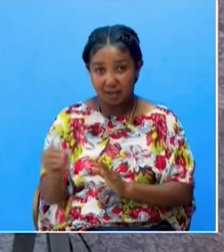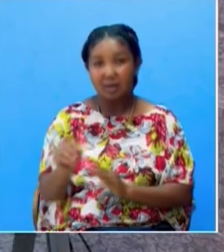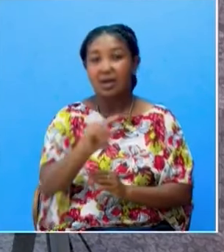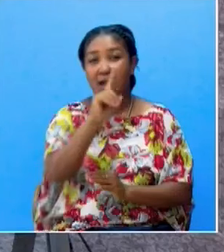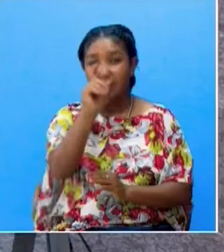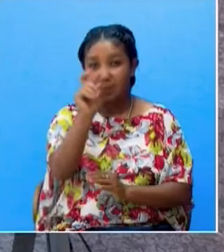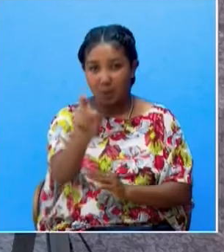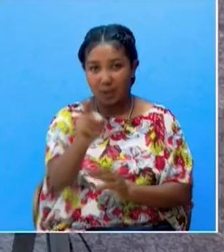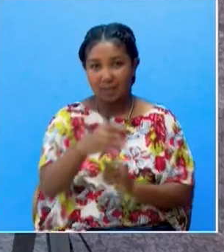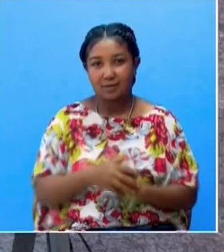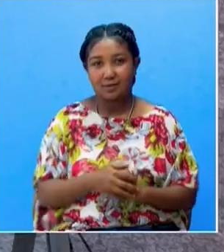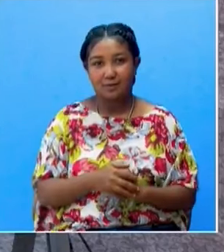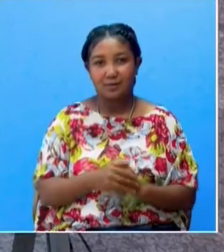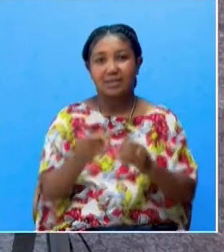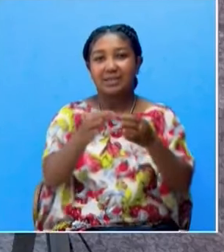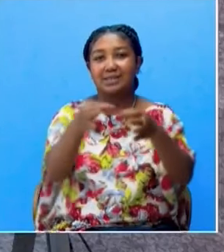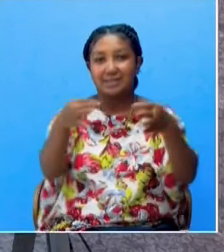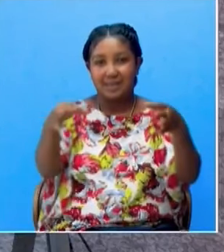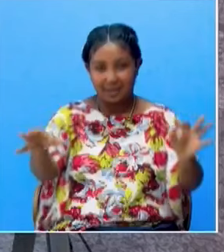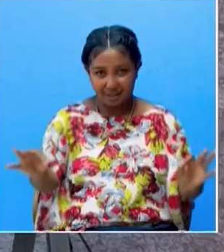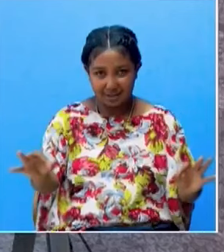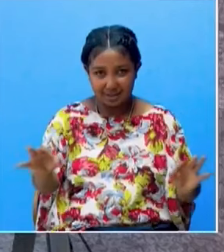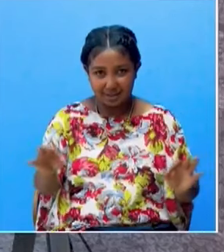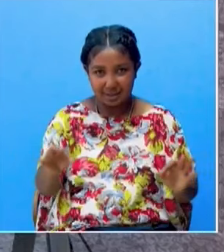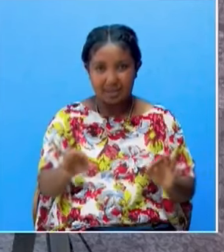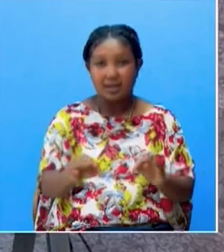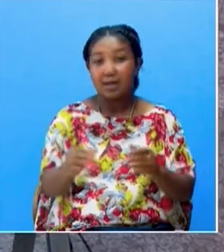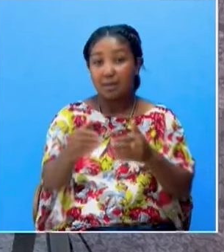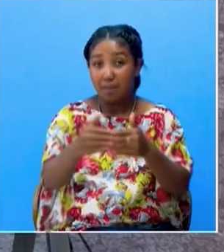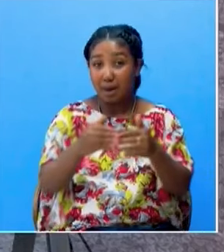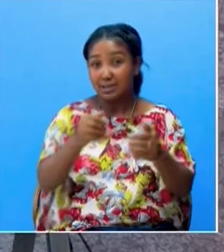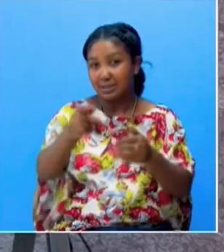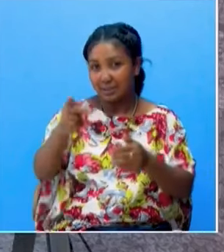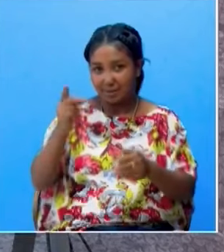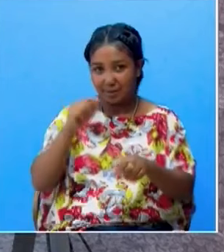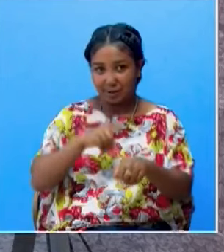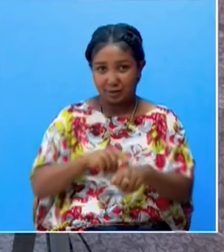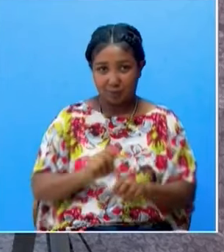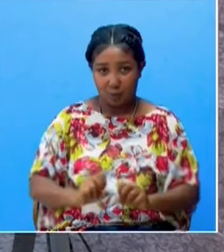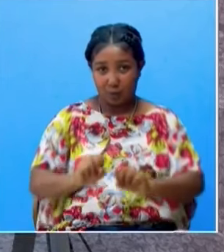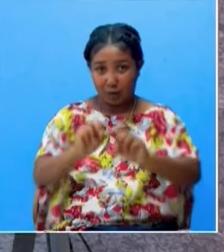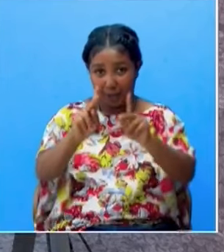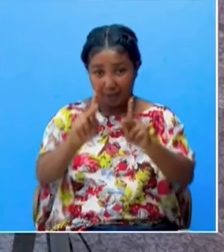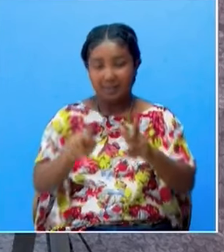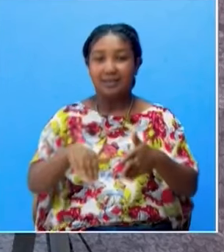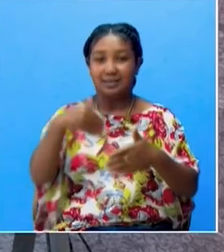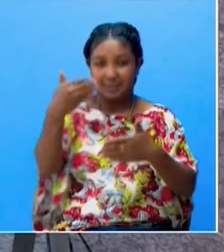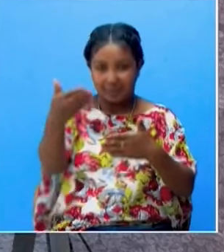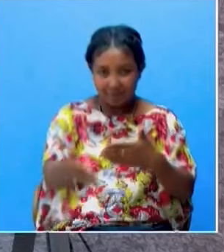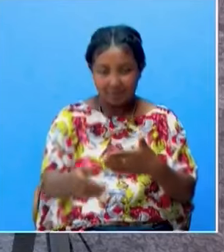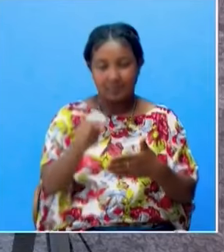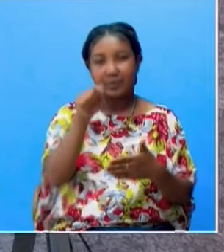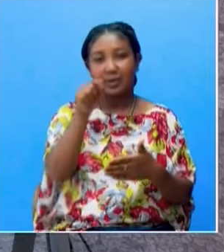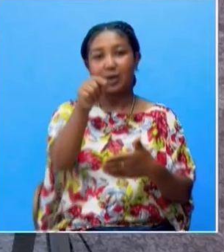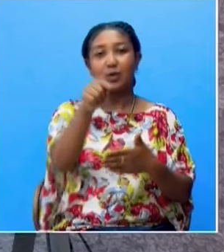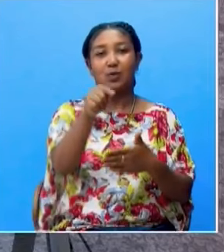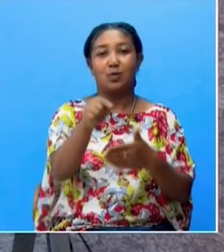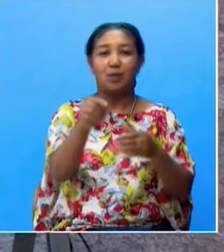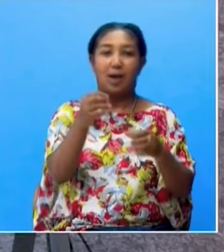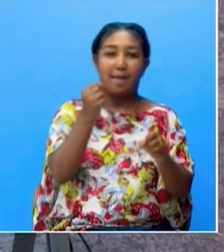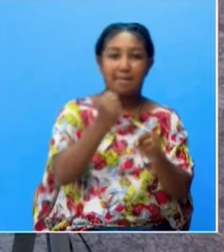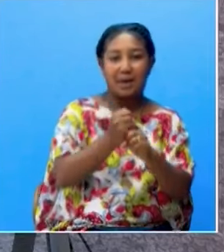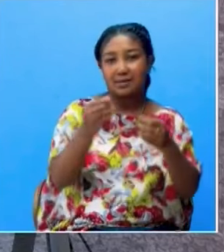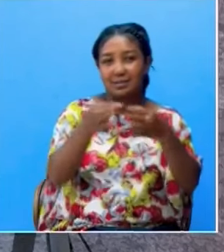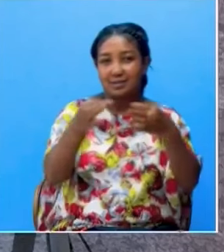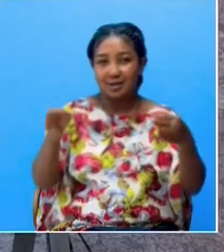interrogative sentence in past simple tense. Is it clear? Then you are going to make